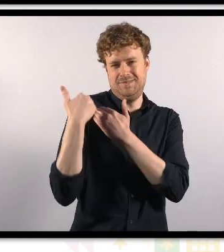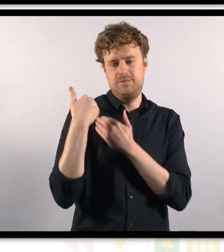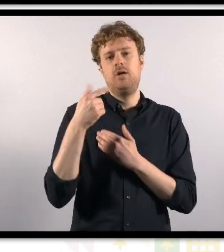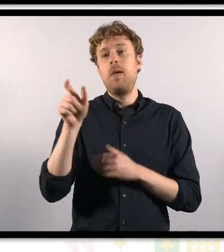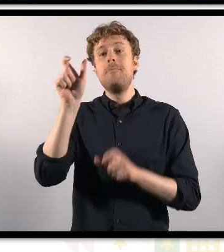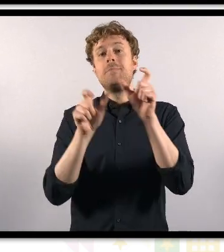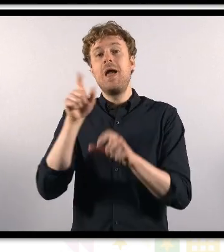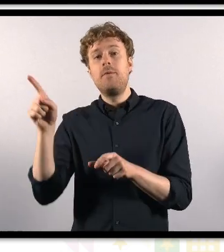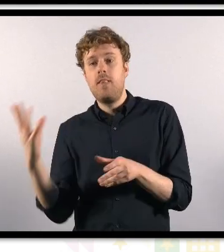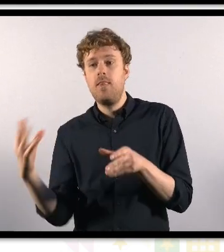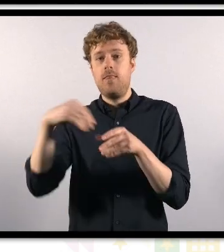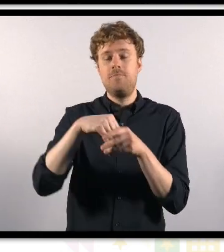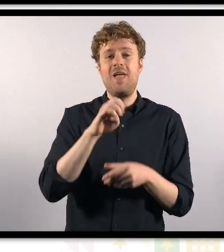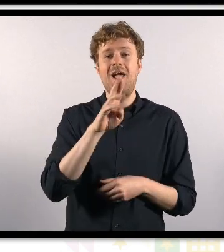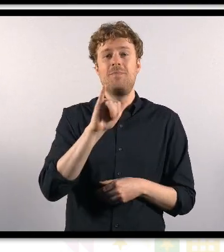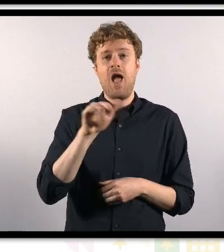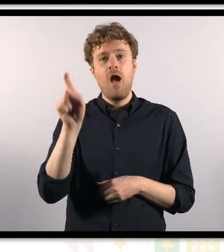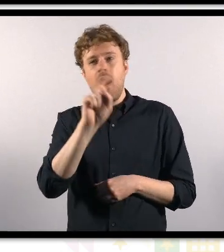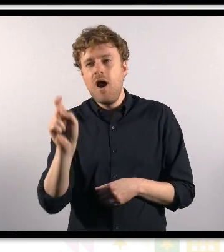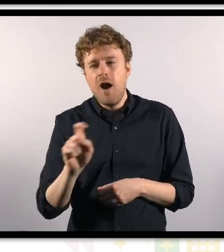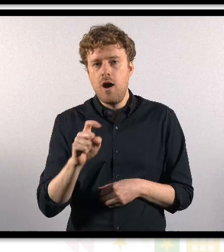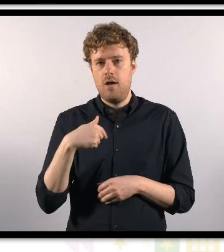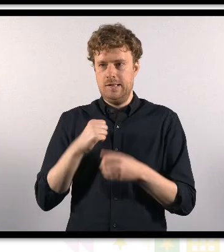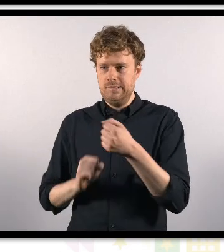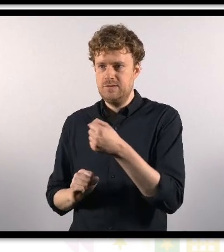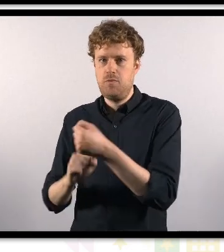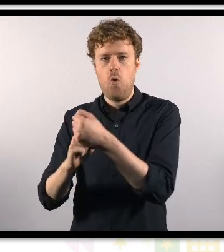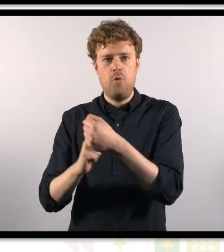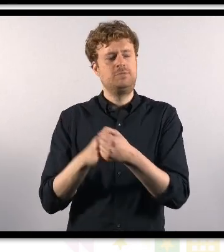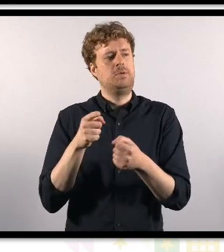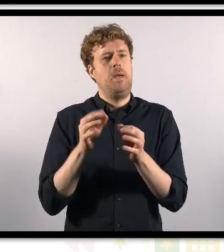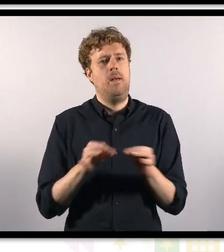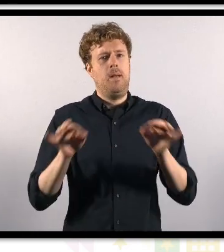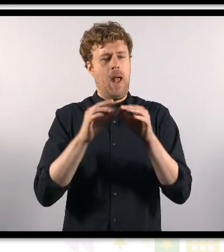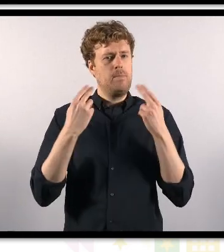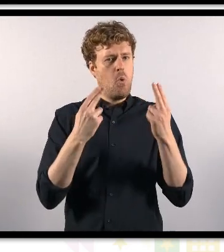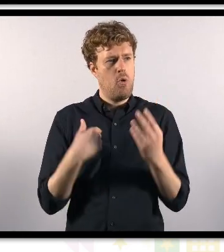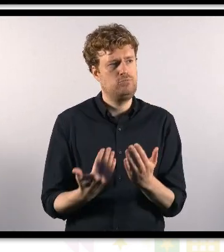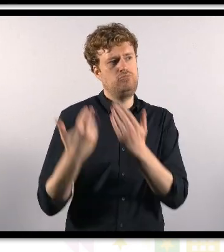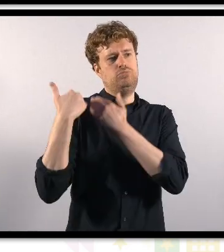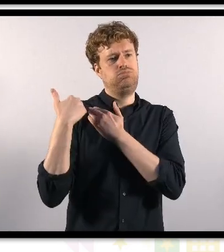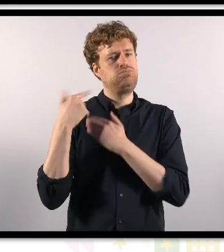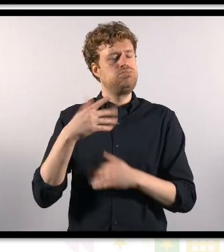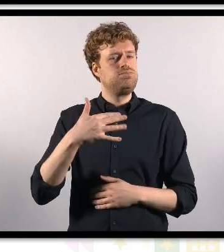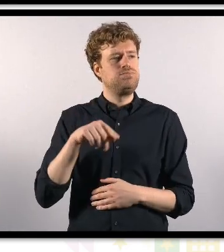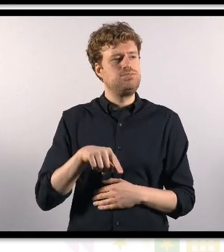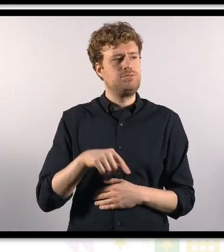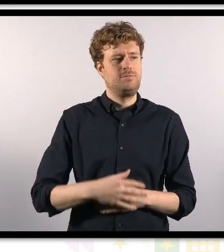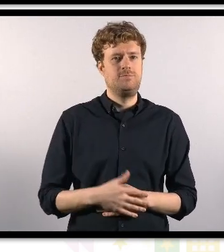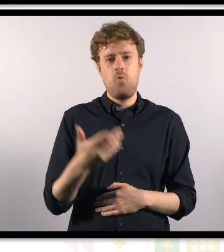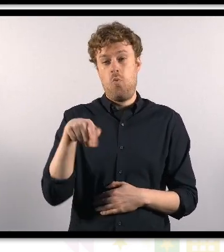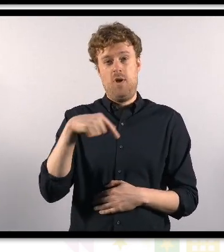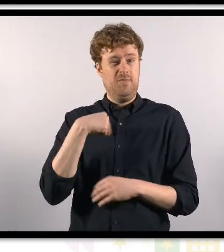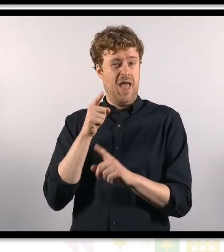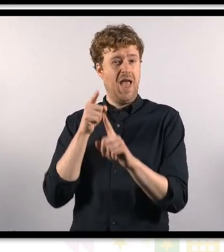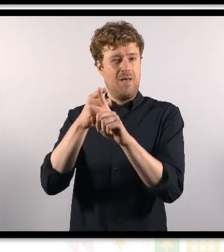The fundamental problem with the site becoming more and more complex is that as humans, we have limits to how much we can comprehend